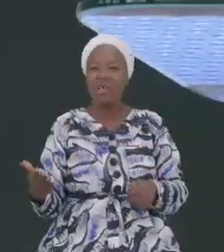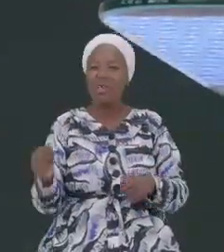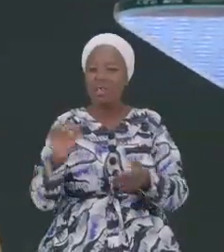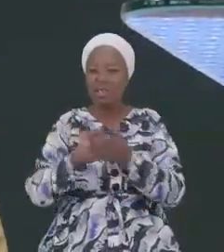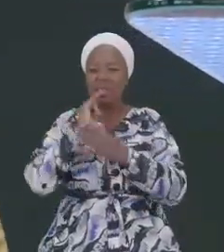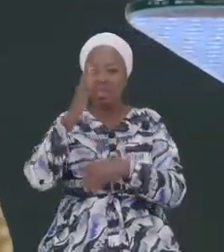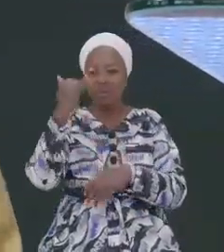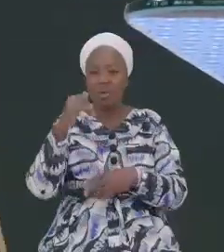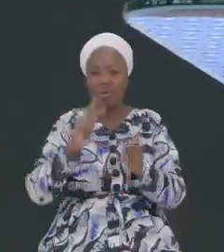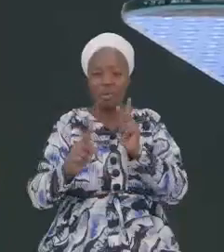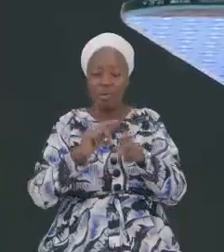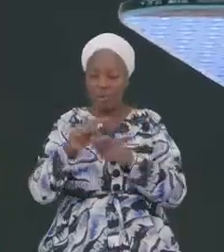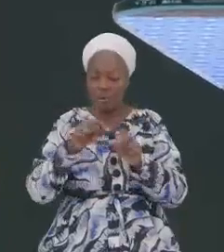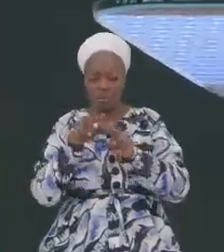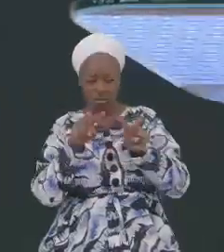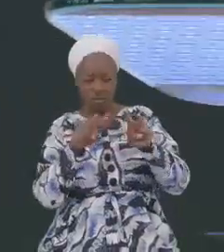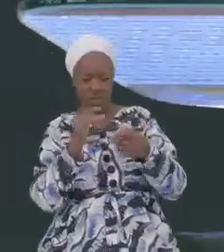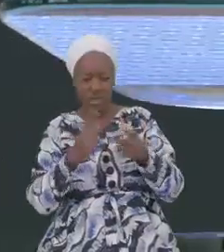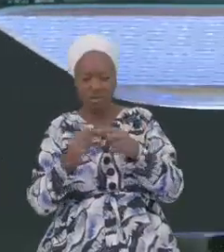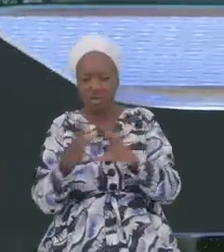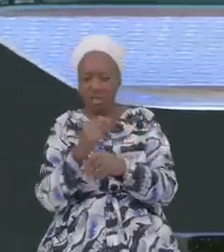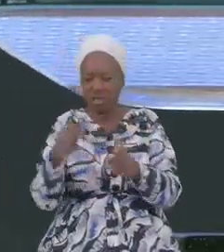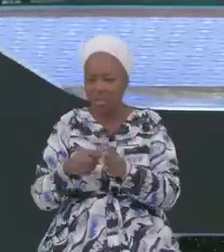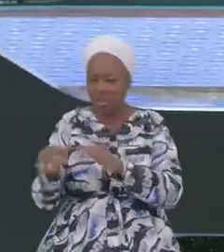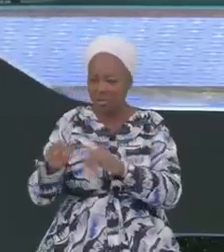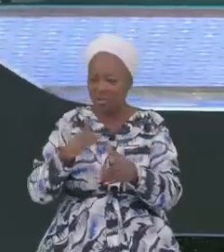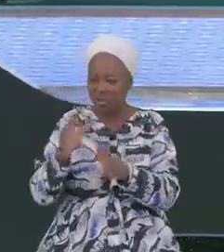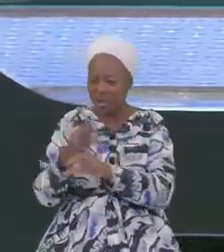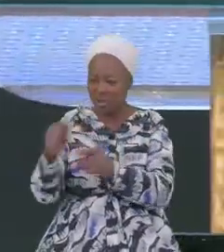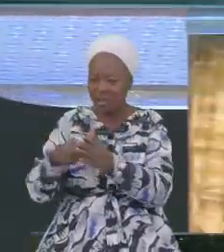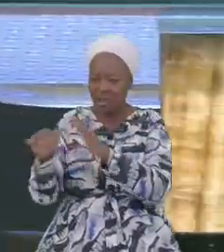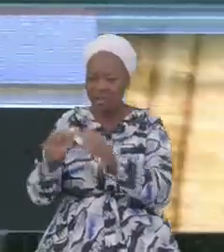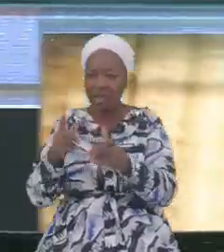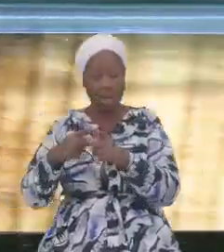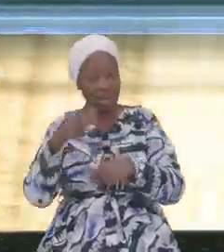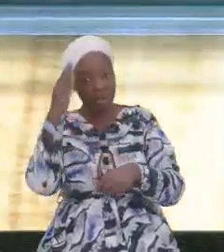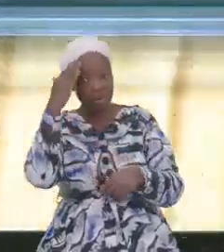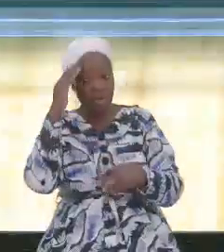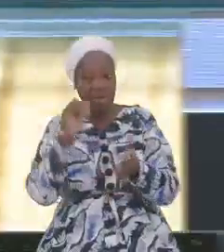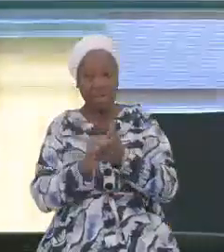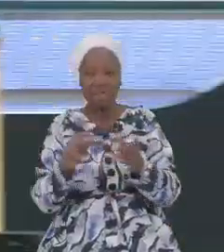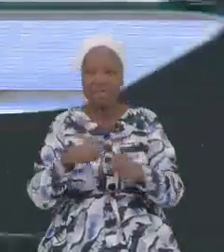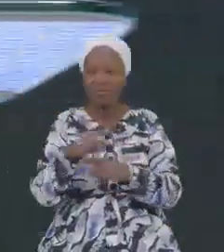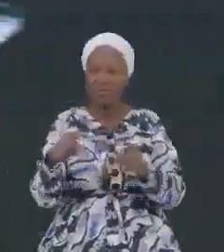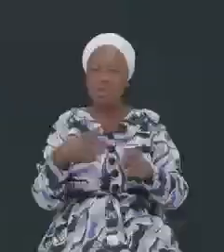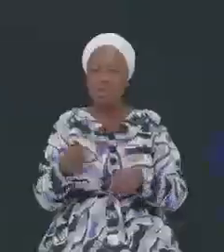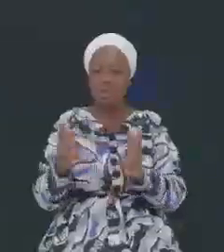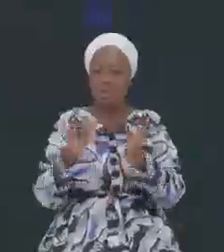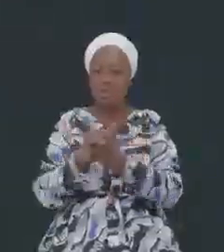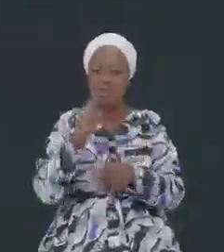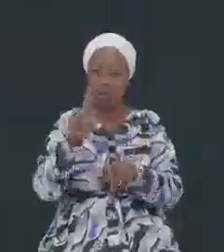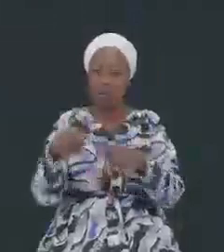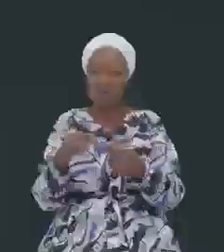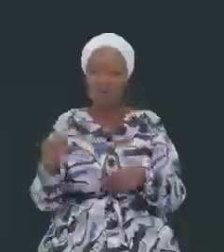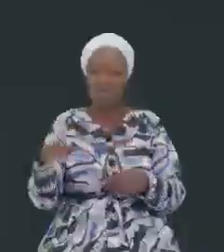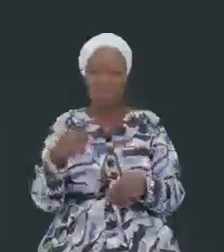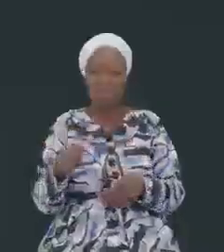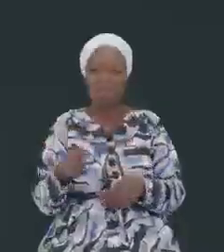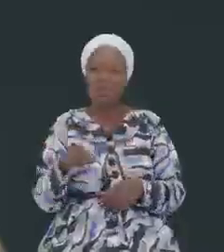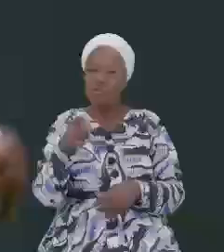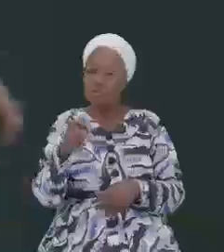they watch you, you take this action, you take this action, and they know that the way you are going, you're likely